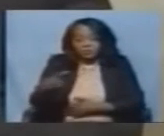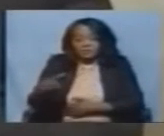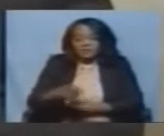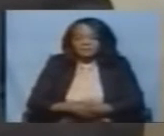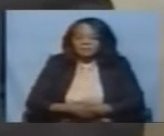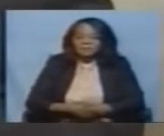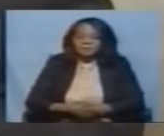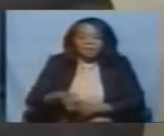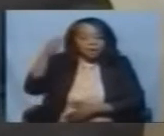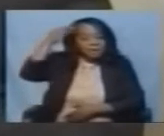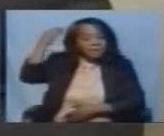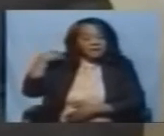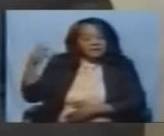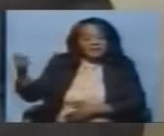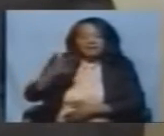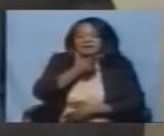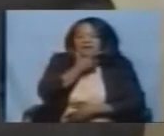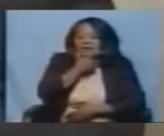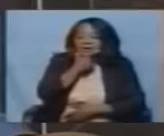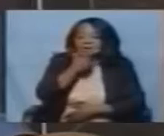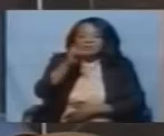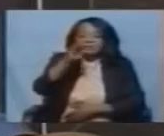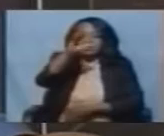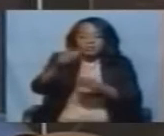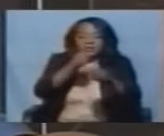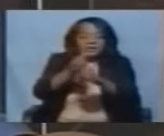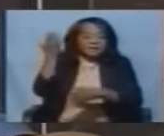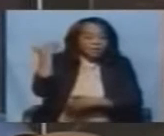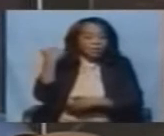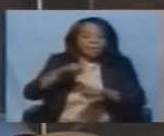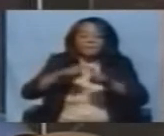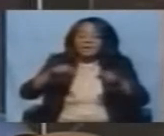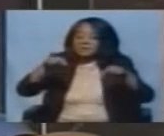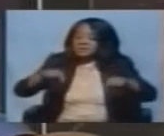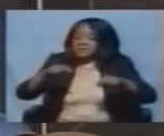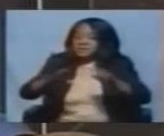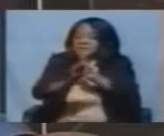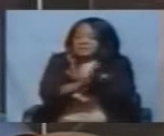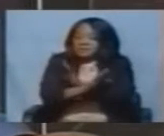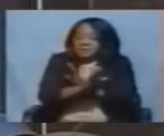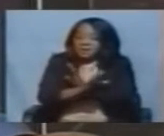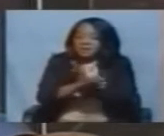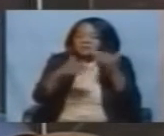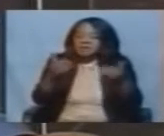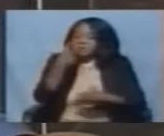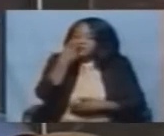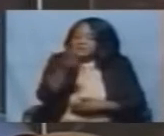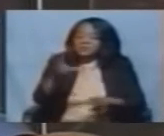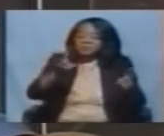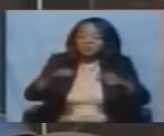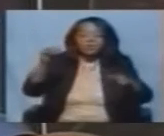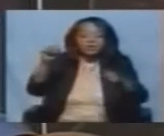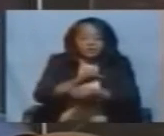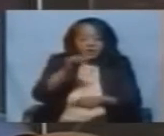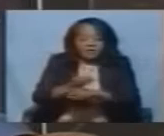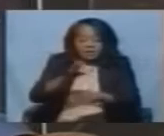I did my master's myself in London maybe 15 years ago, but in Zambia, it is actually now when you are seeing people being trained in